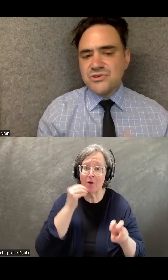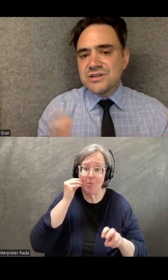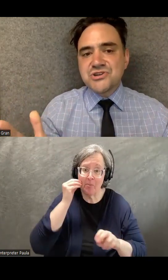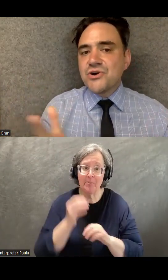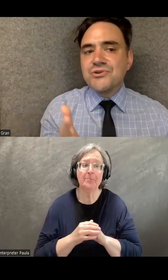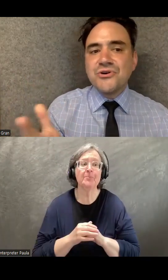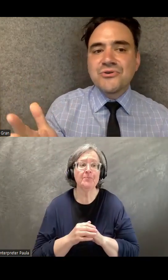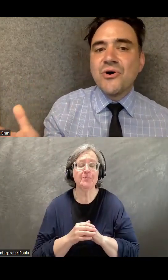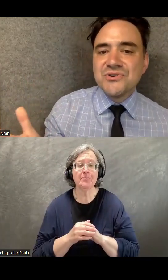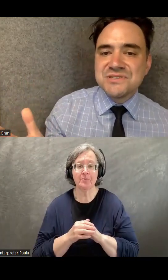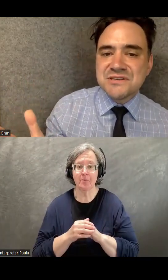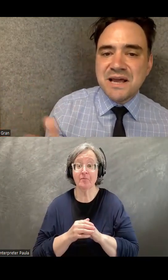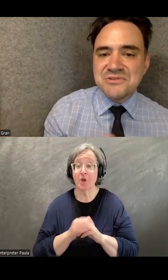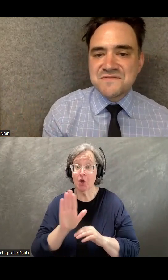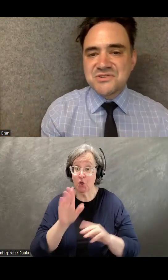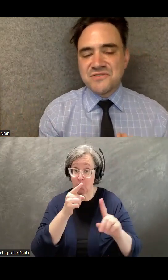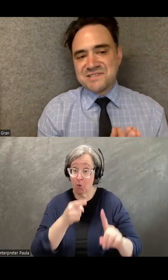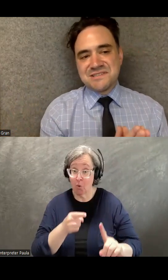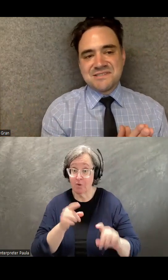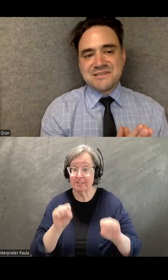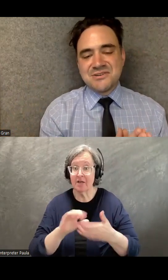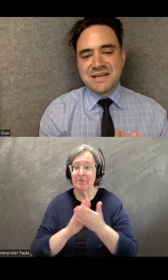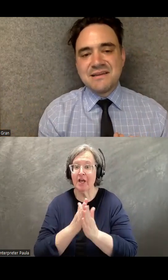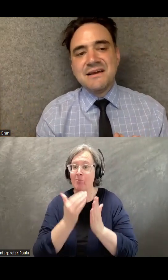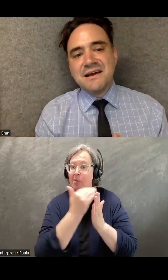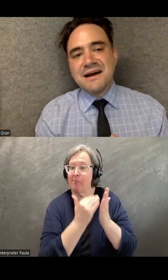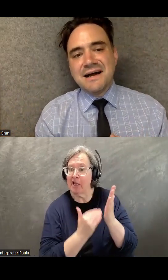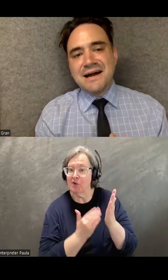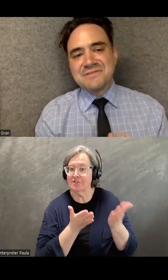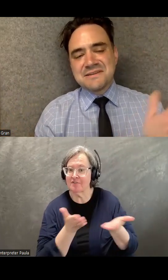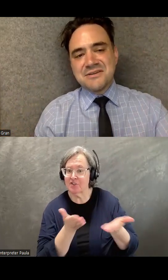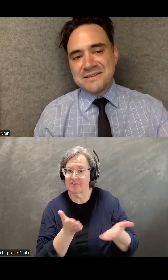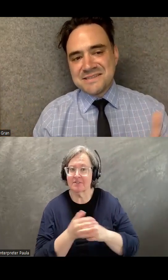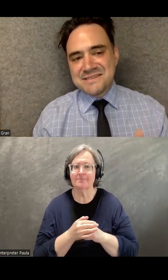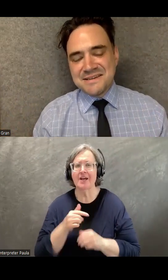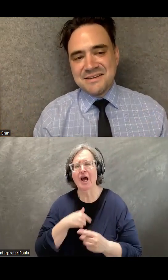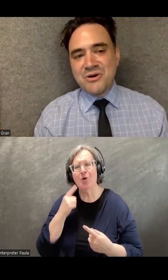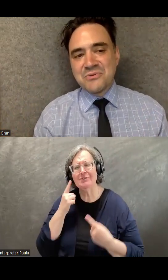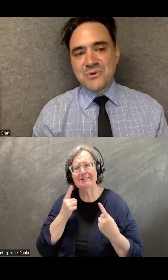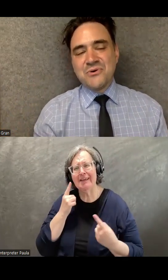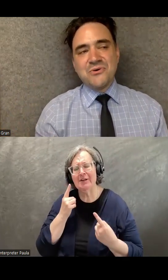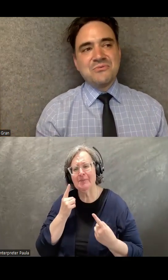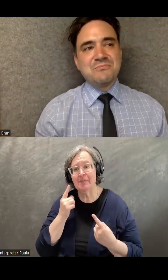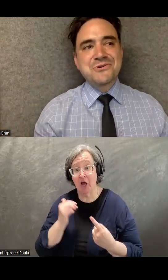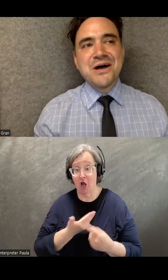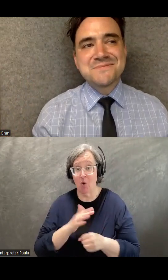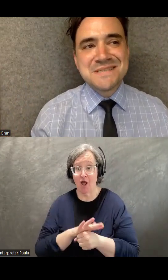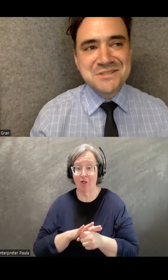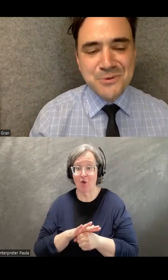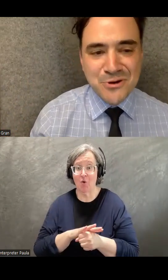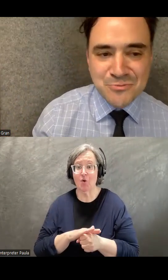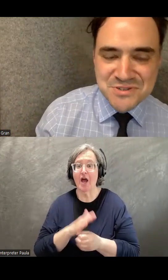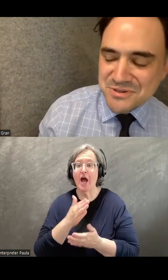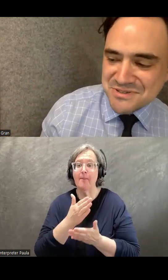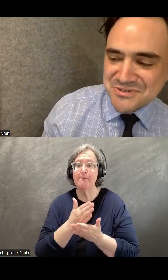So you can turn your goals into menus of services. I was thinking about this. Our local partial